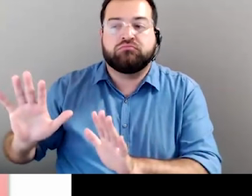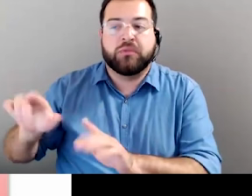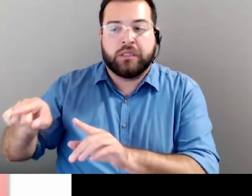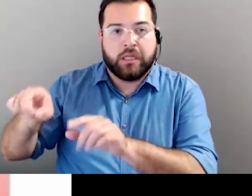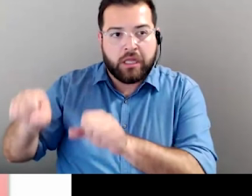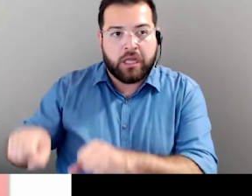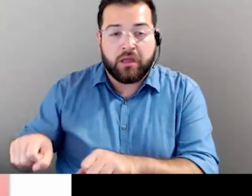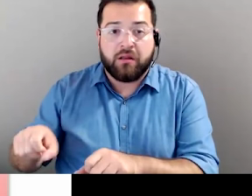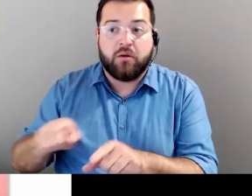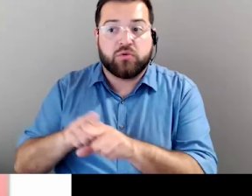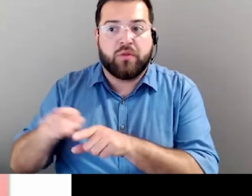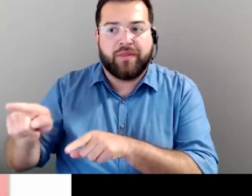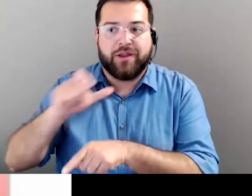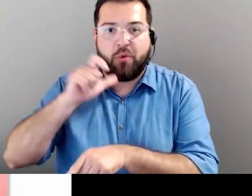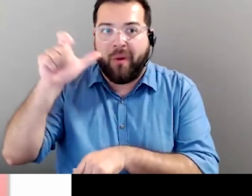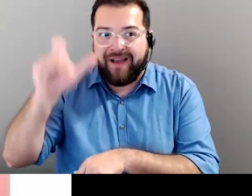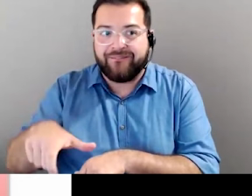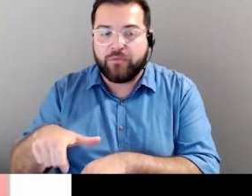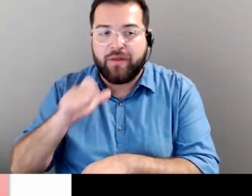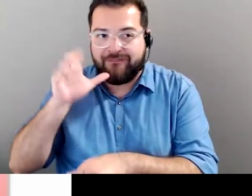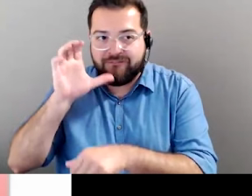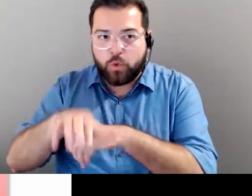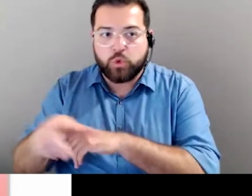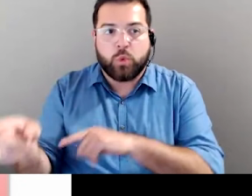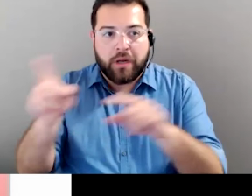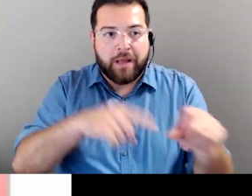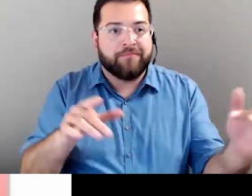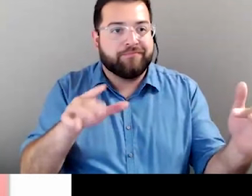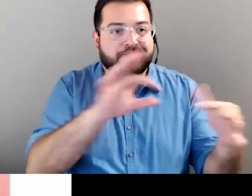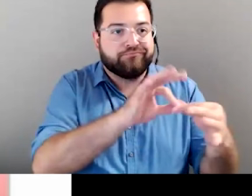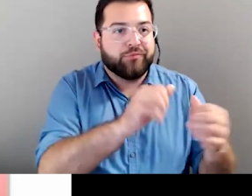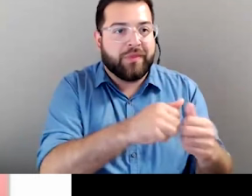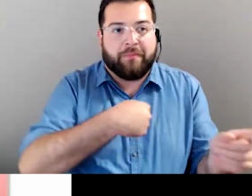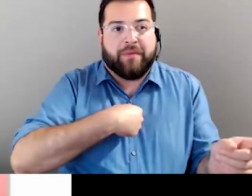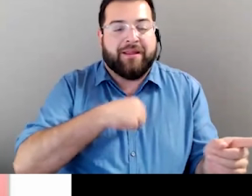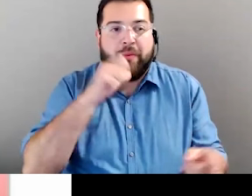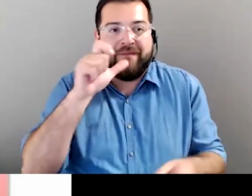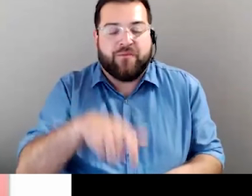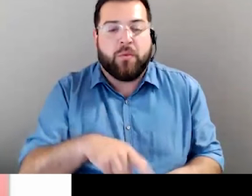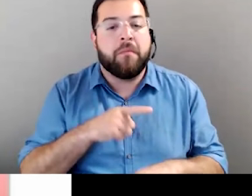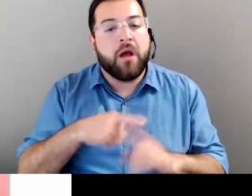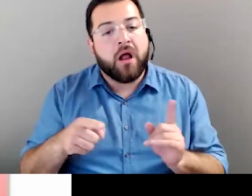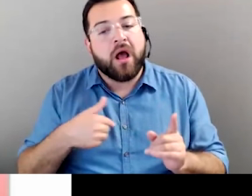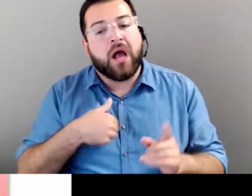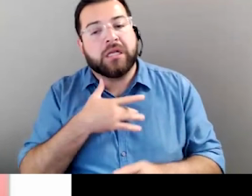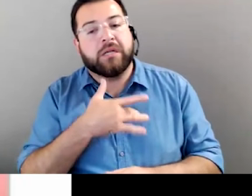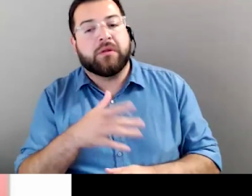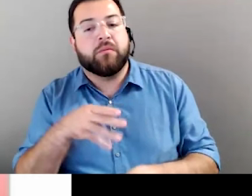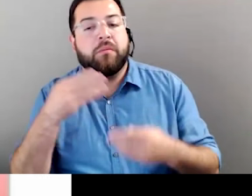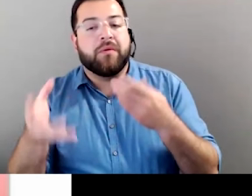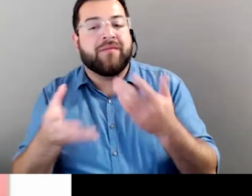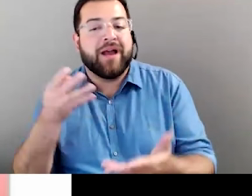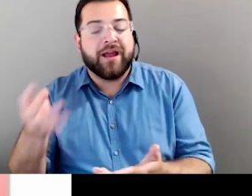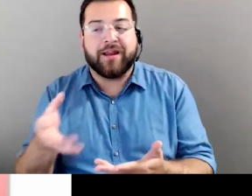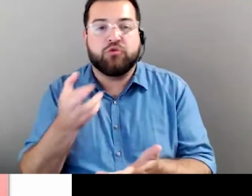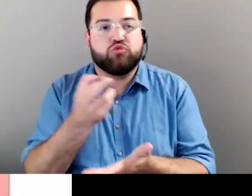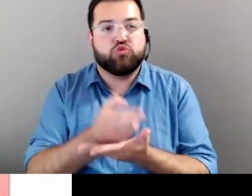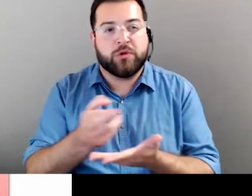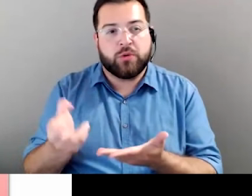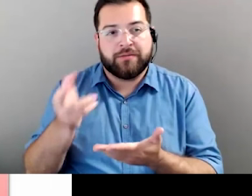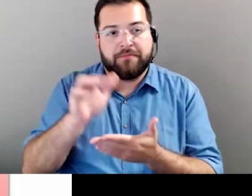even have to come talk to me. But as long as we've reached out to them, I usually provide resources, a resource packet